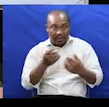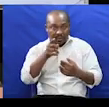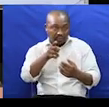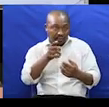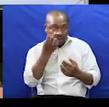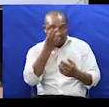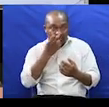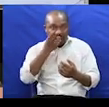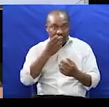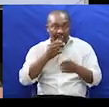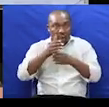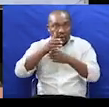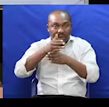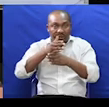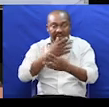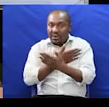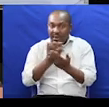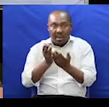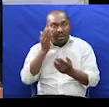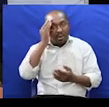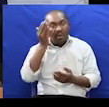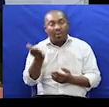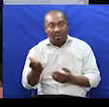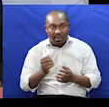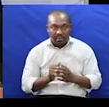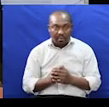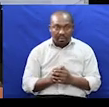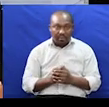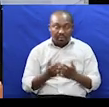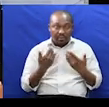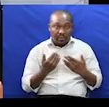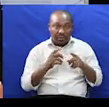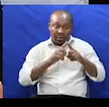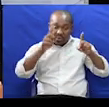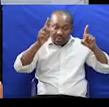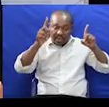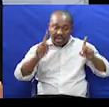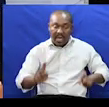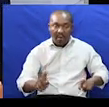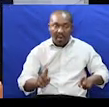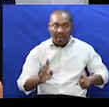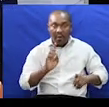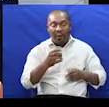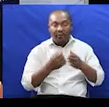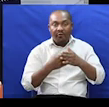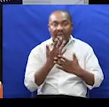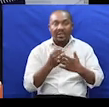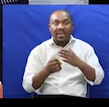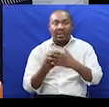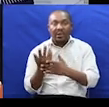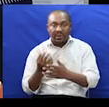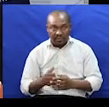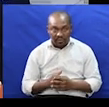this concentration unknown. So, table of result. Table of result